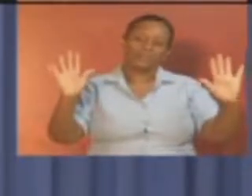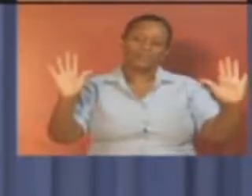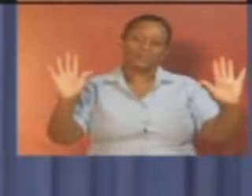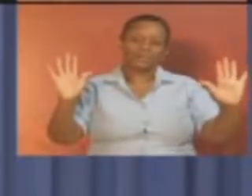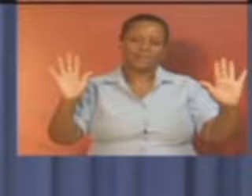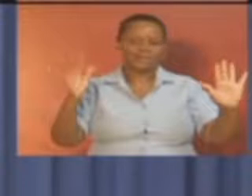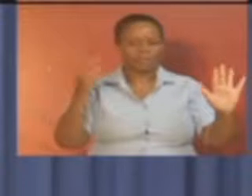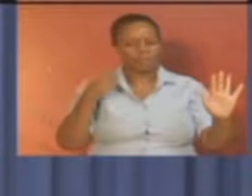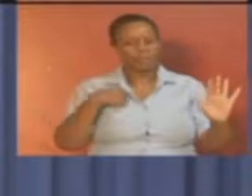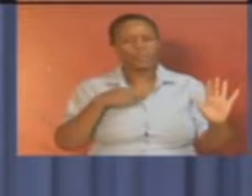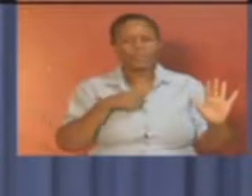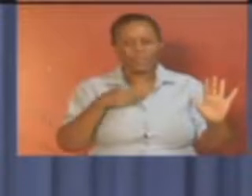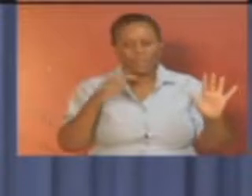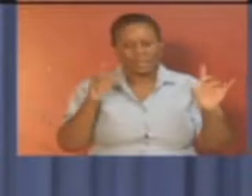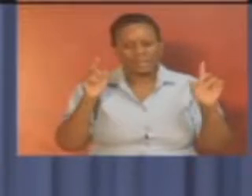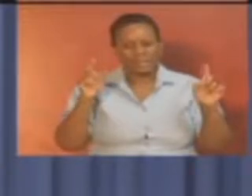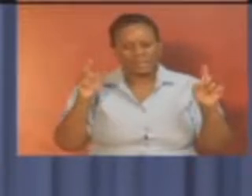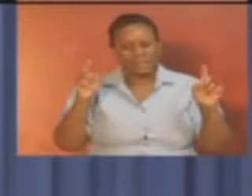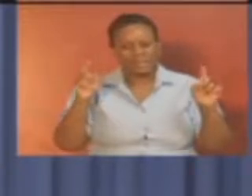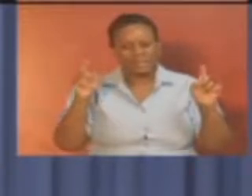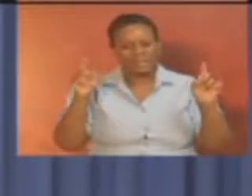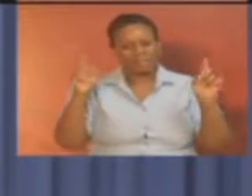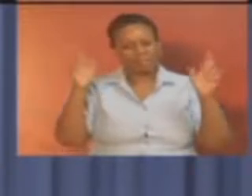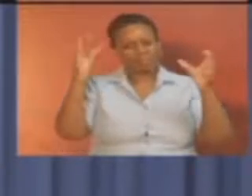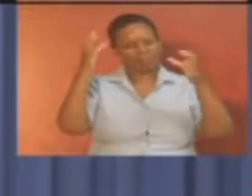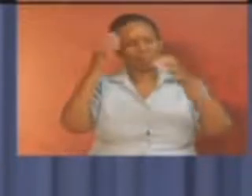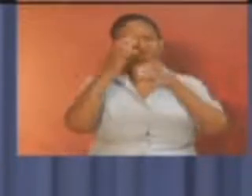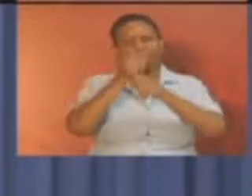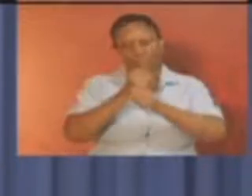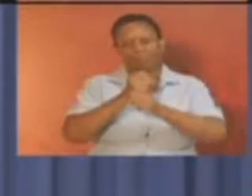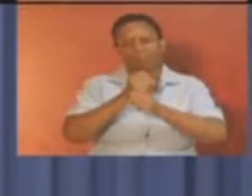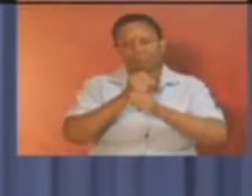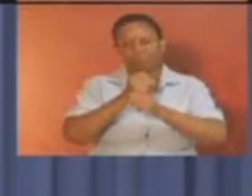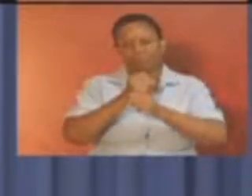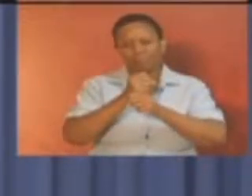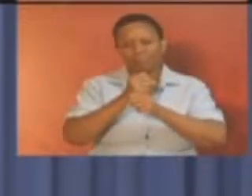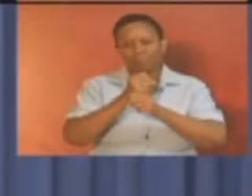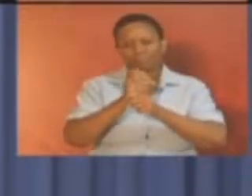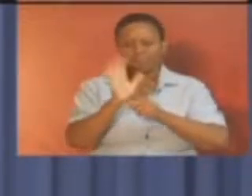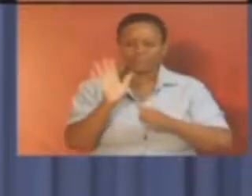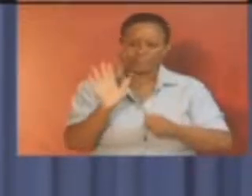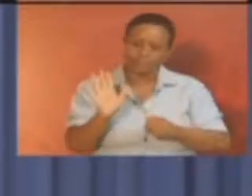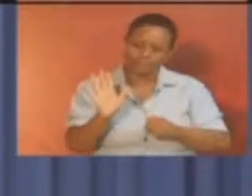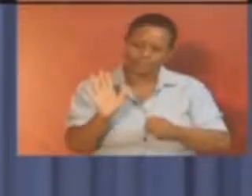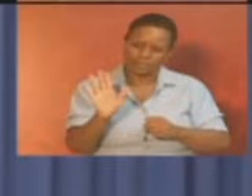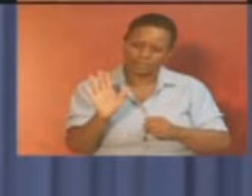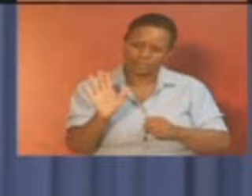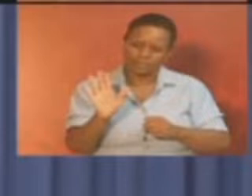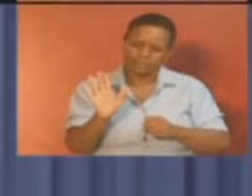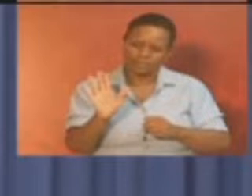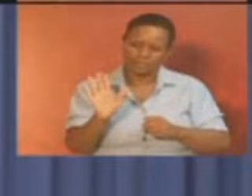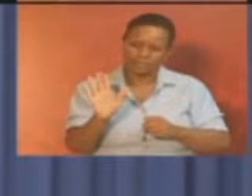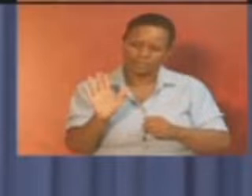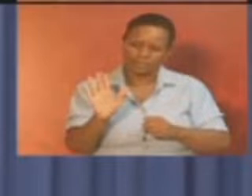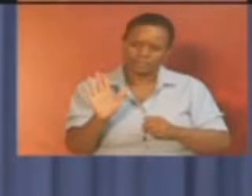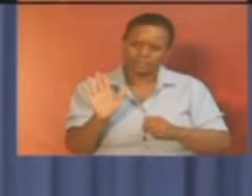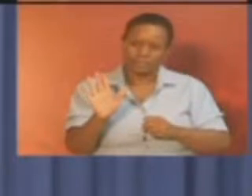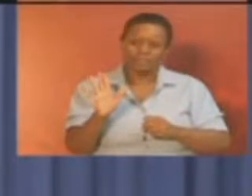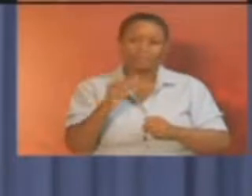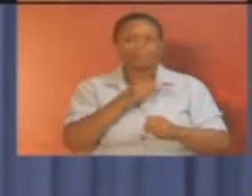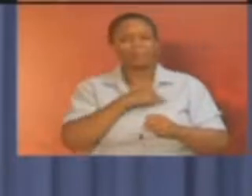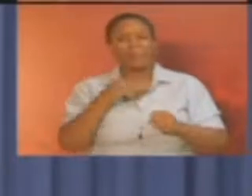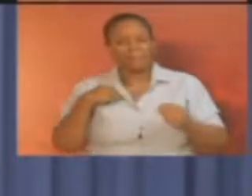call lockdown, I just want to mention that I didn't hear Minister Young speak about the energy sector in the list that he called